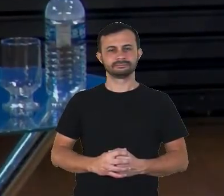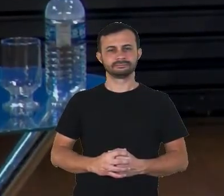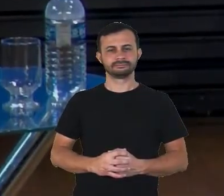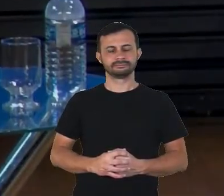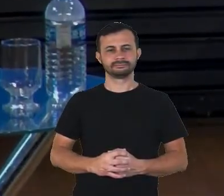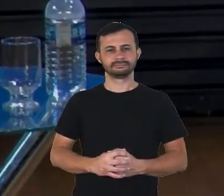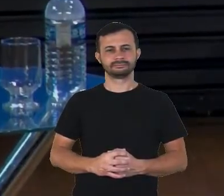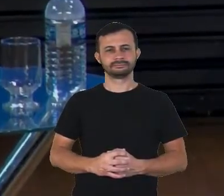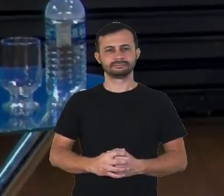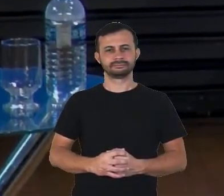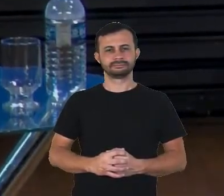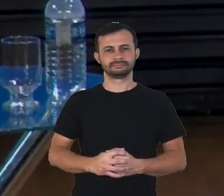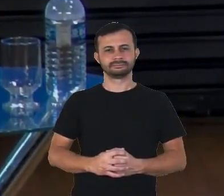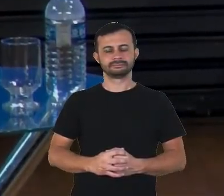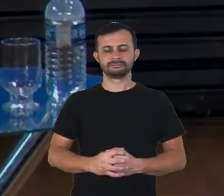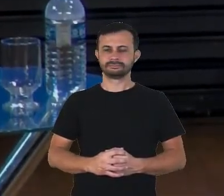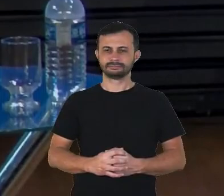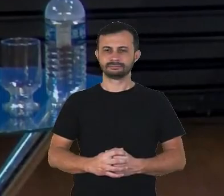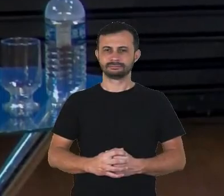future?